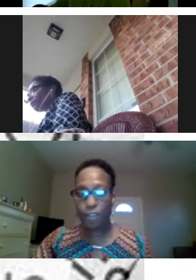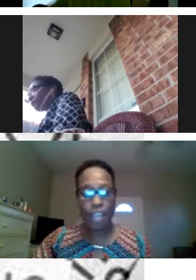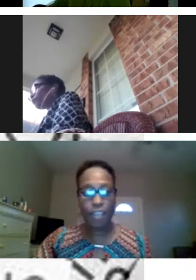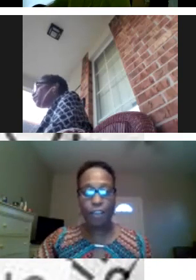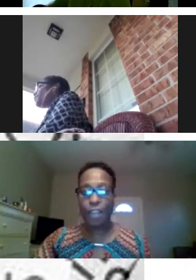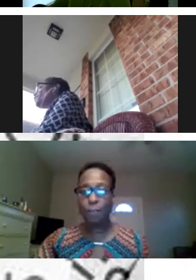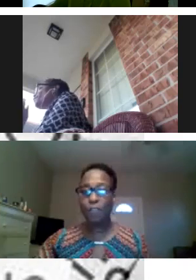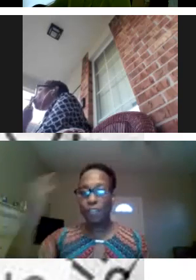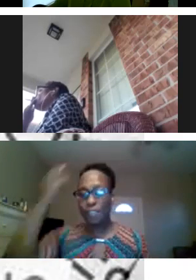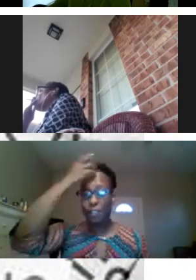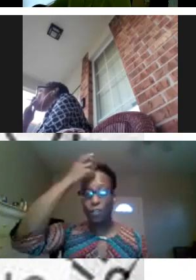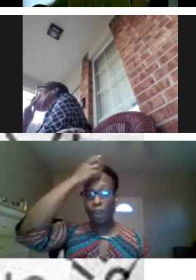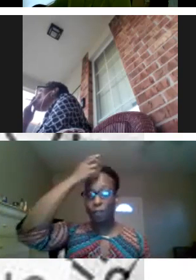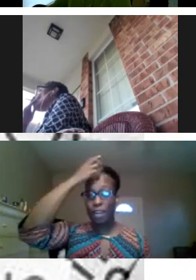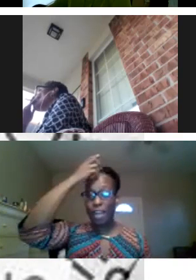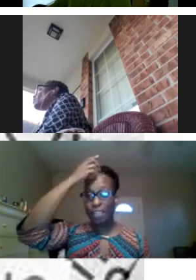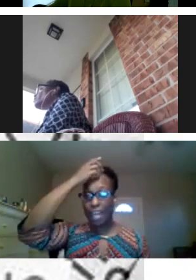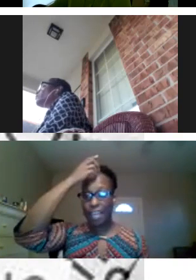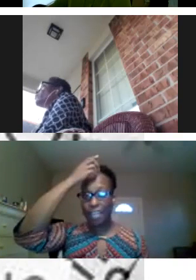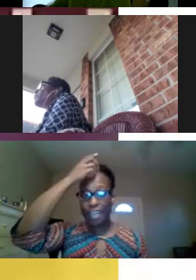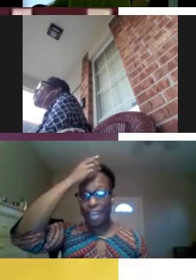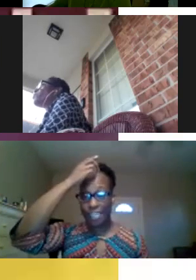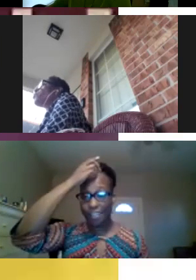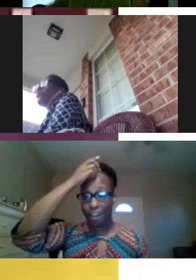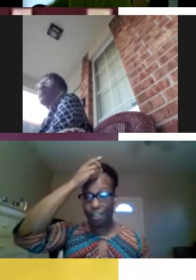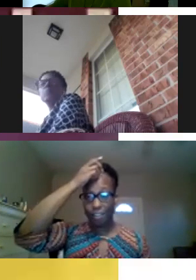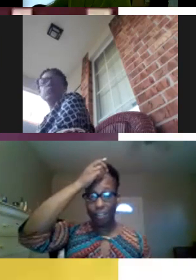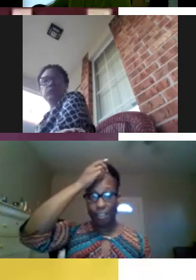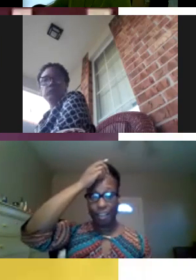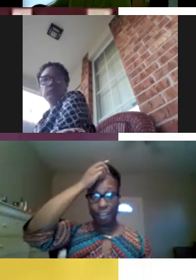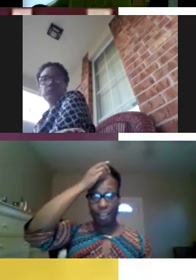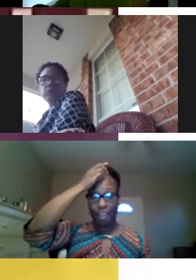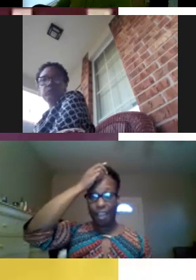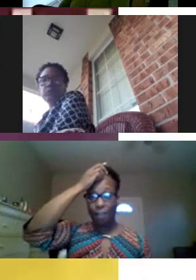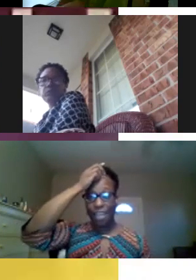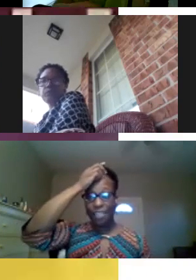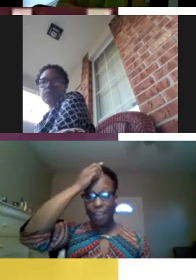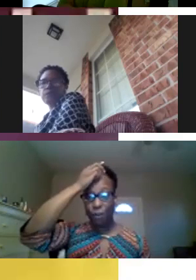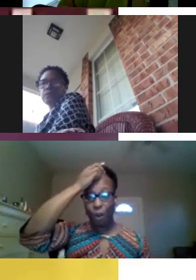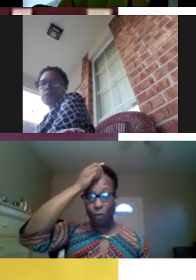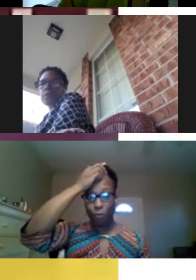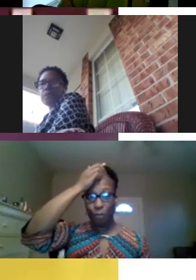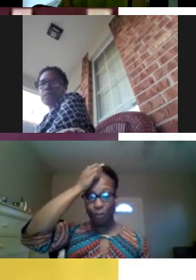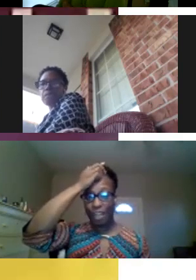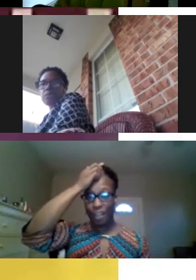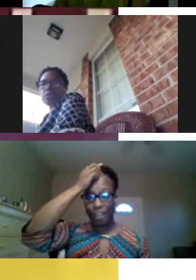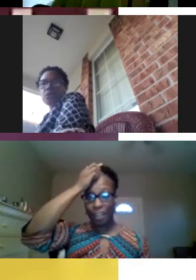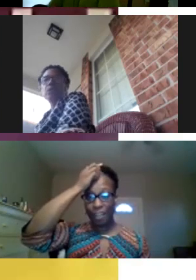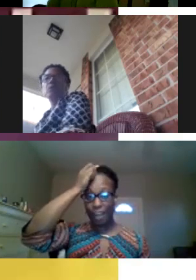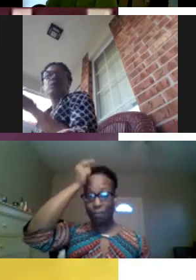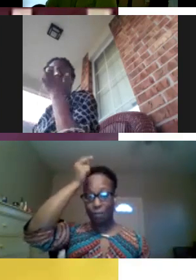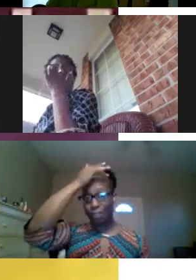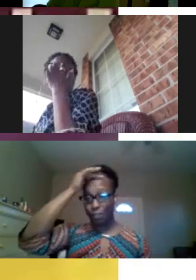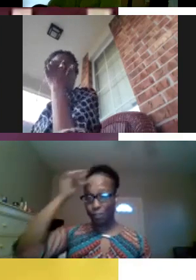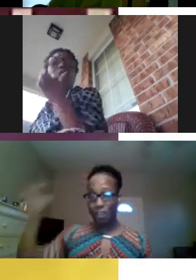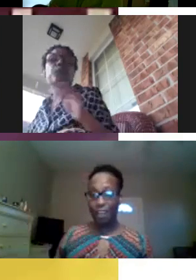Thank you. Thank you. That moves us into our next slide, like any last thoughts. And we actually have a quote from you, Tana, and I